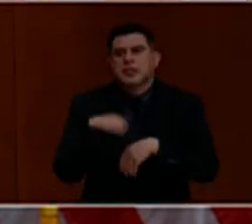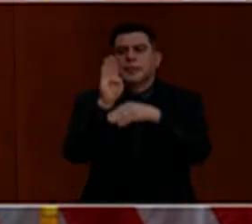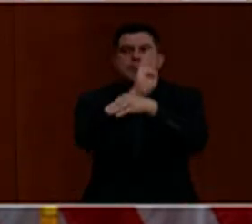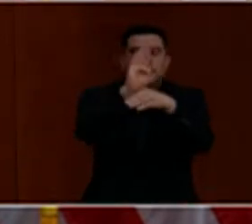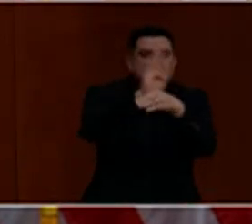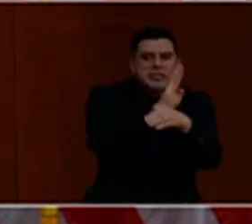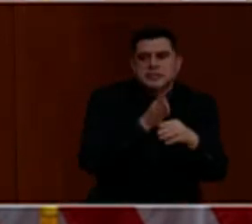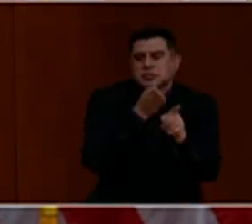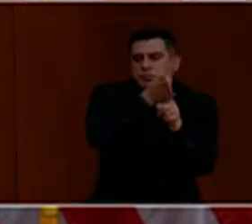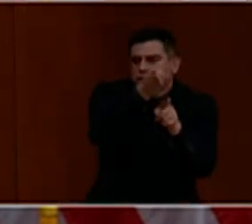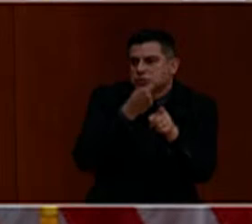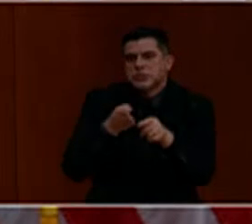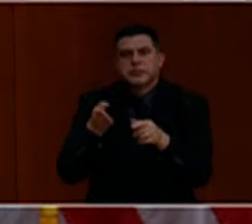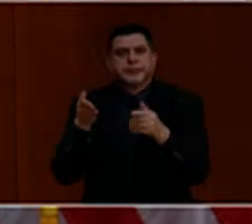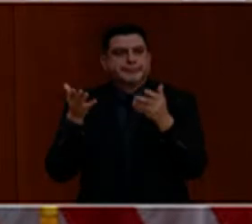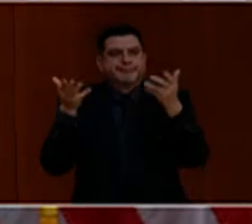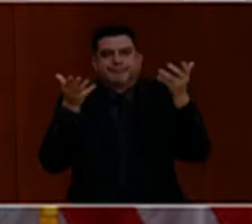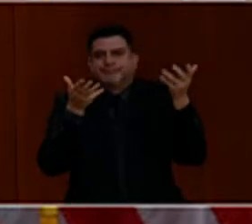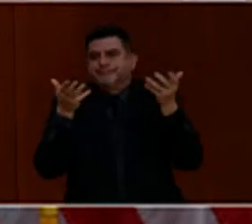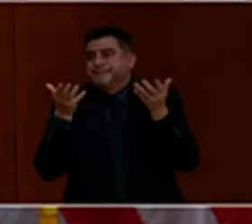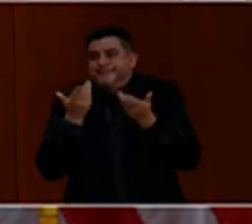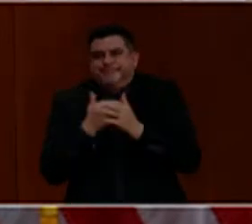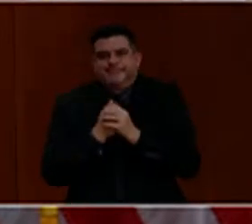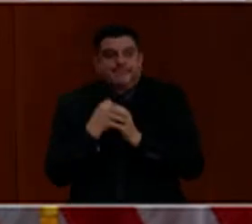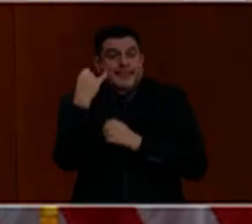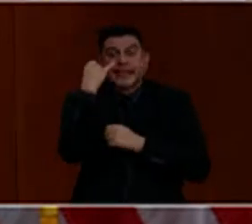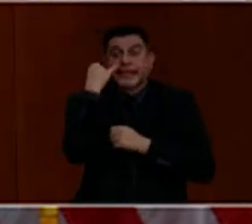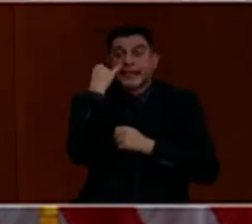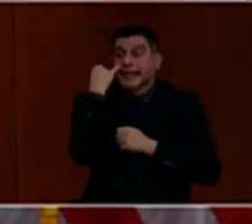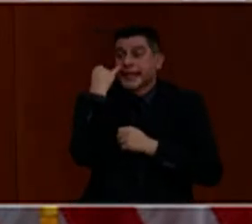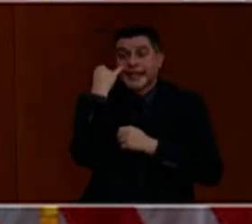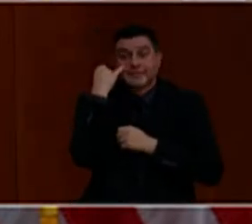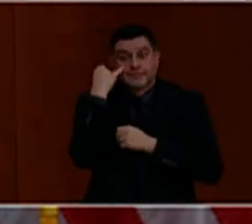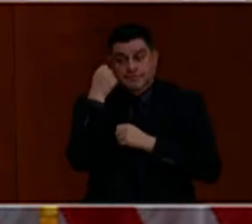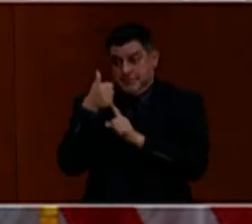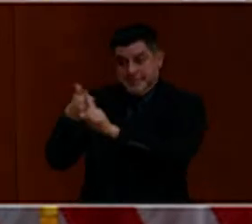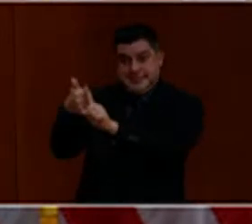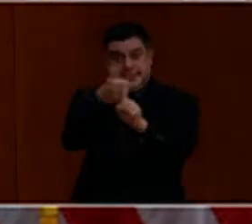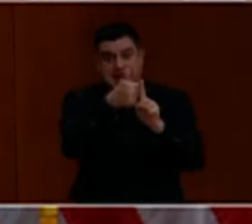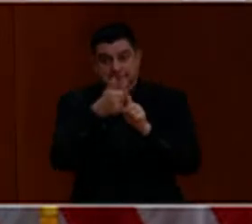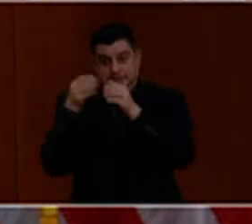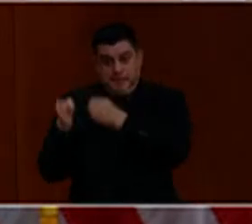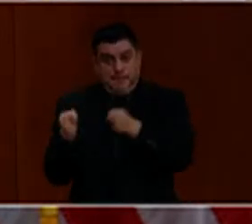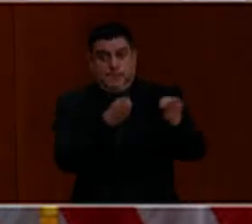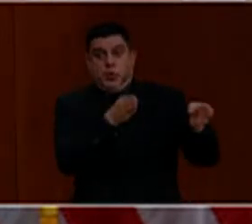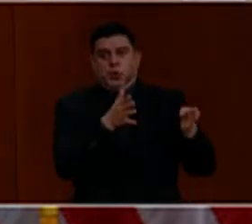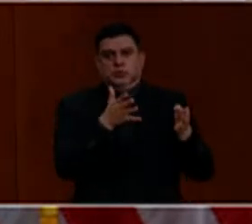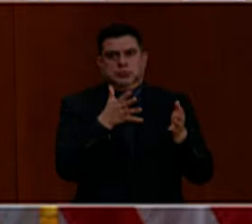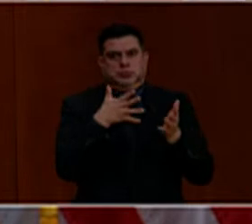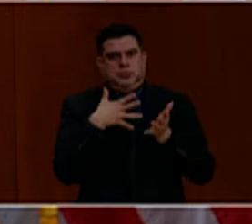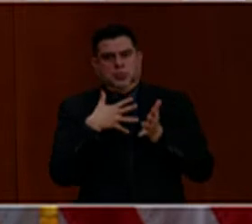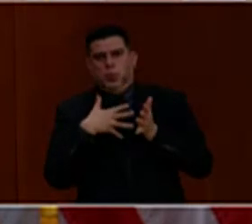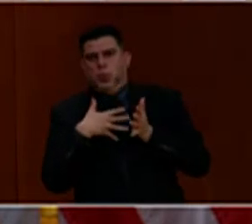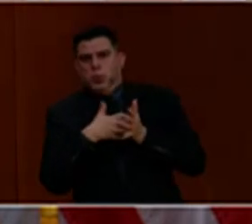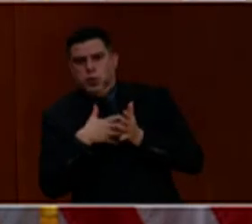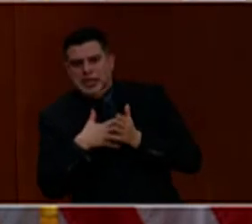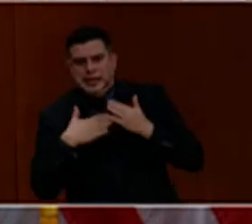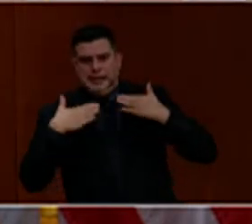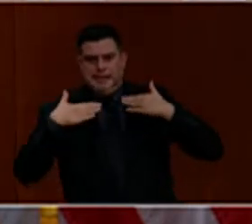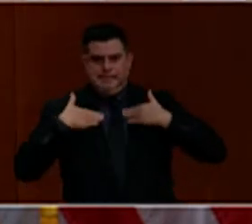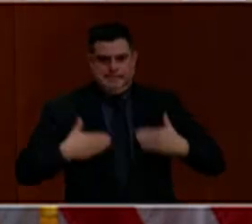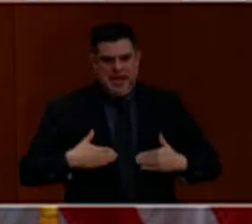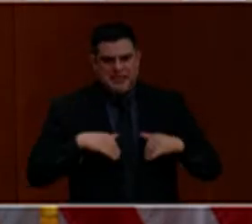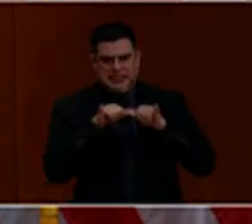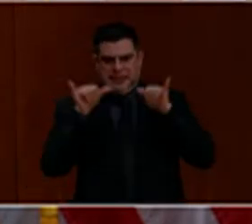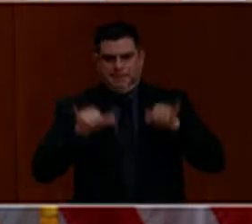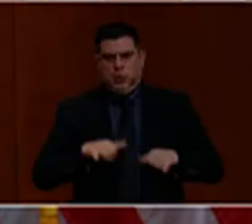in a vulnerable category in terms of COVID, should have accommodations made. And I've even said if there's teachers that just